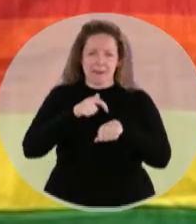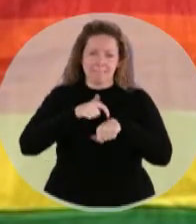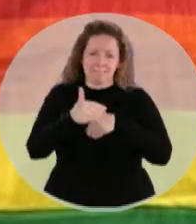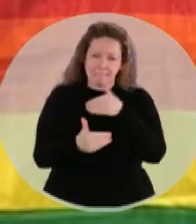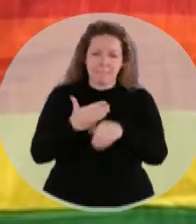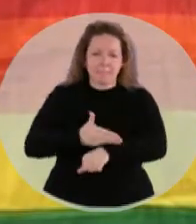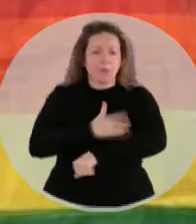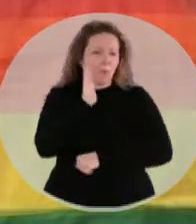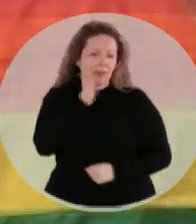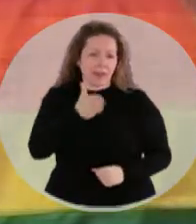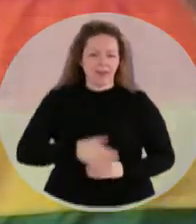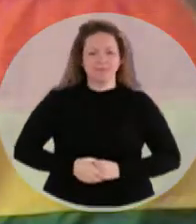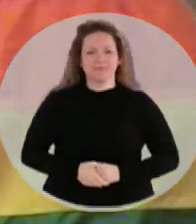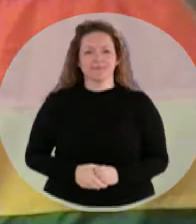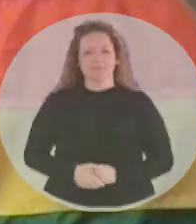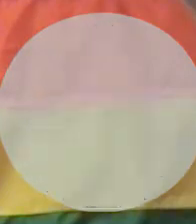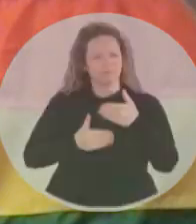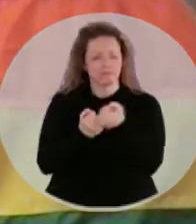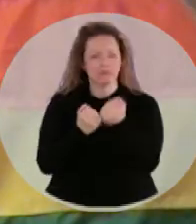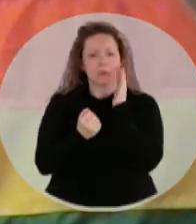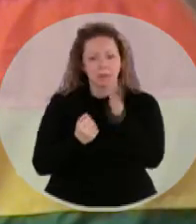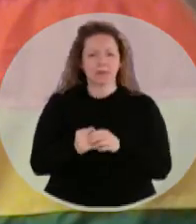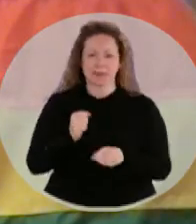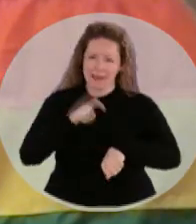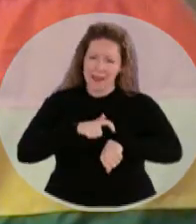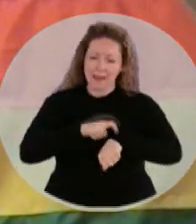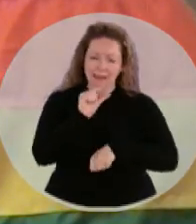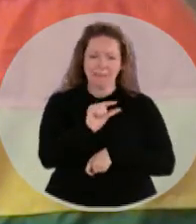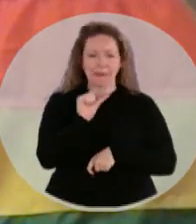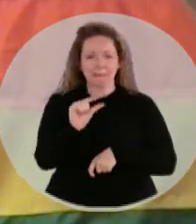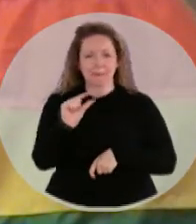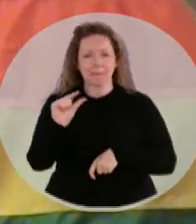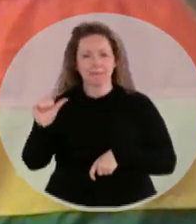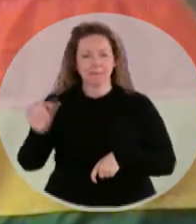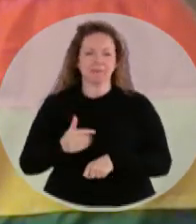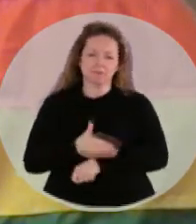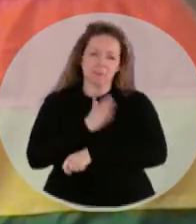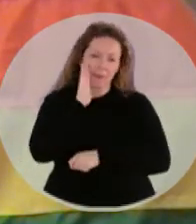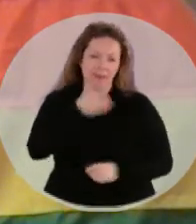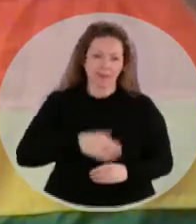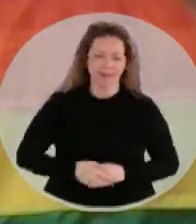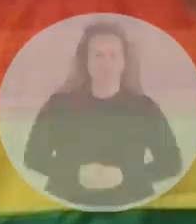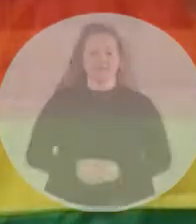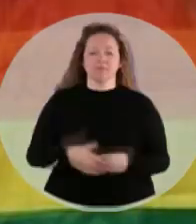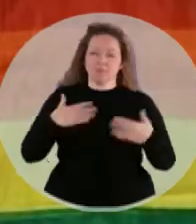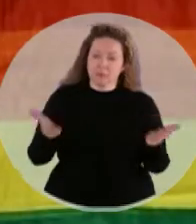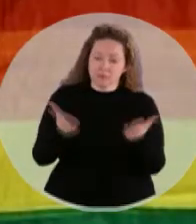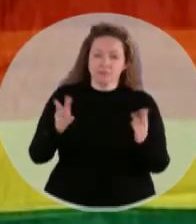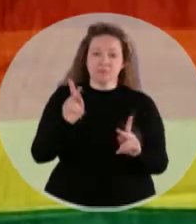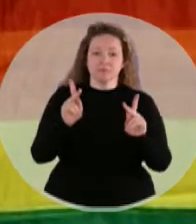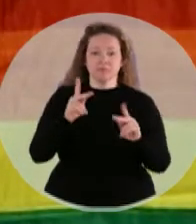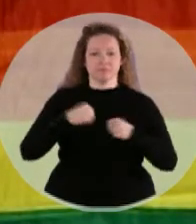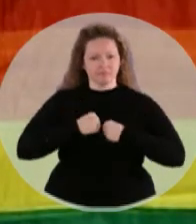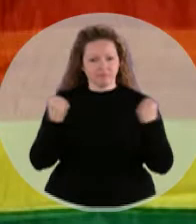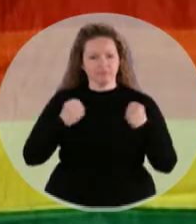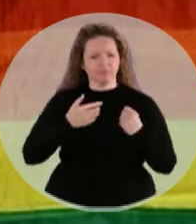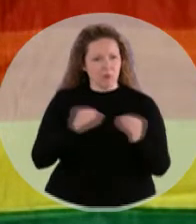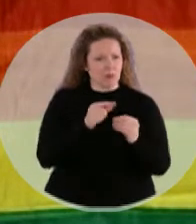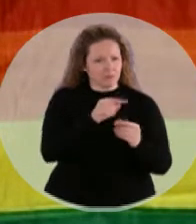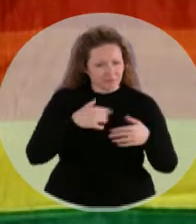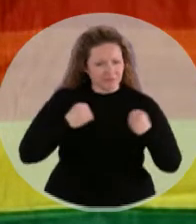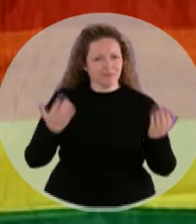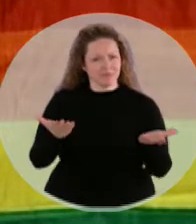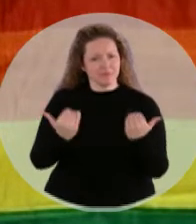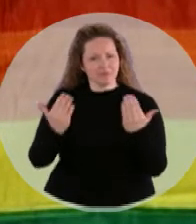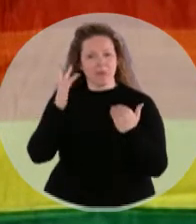does get better. It gets better, but it gets better one step at a time. J'encourage le monde de sortir